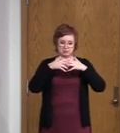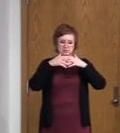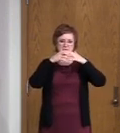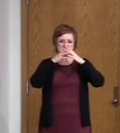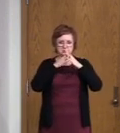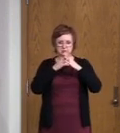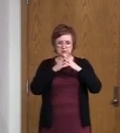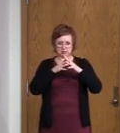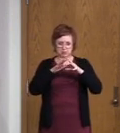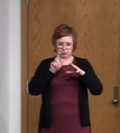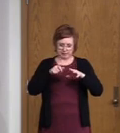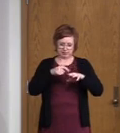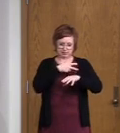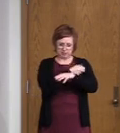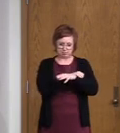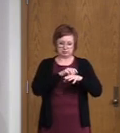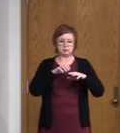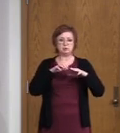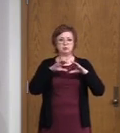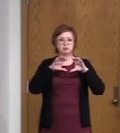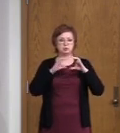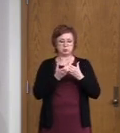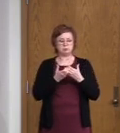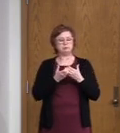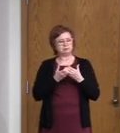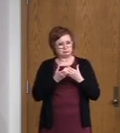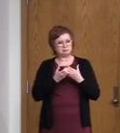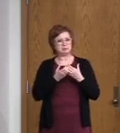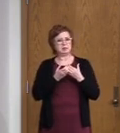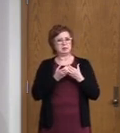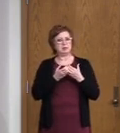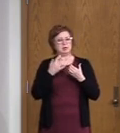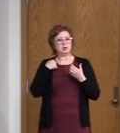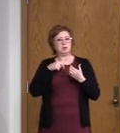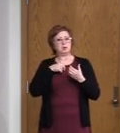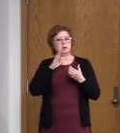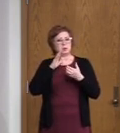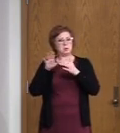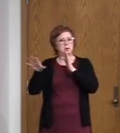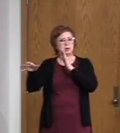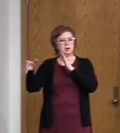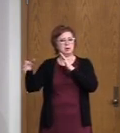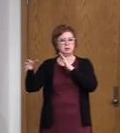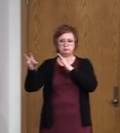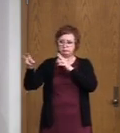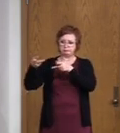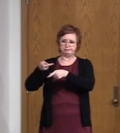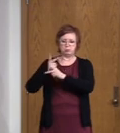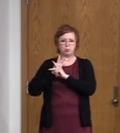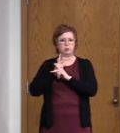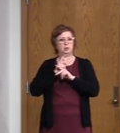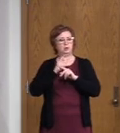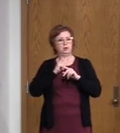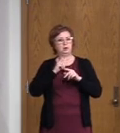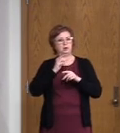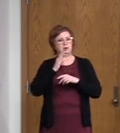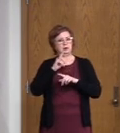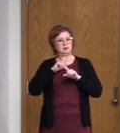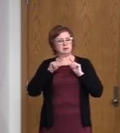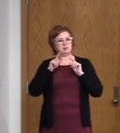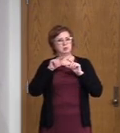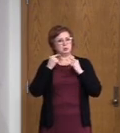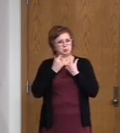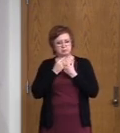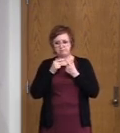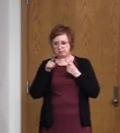and as I said, we will be drawing on some non-traditional individuals to join us in immunizing residents across the province. But at the